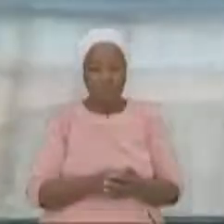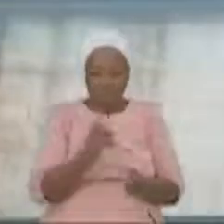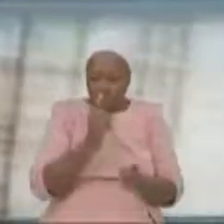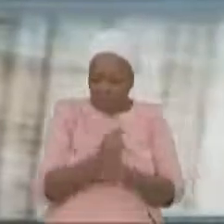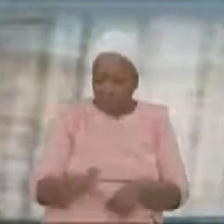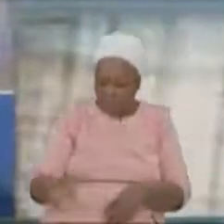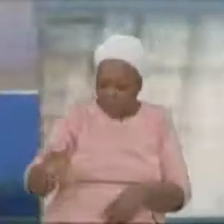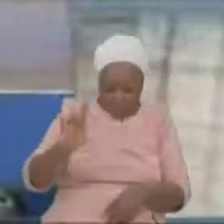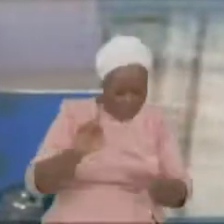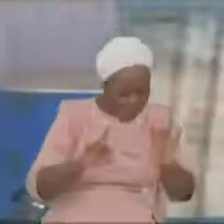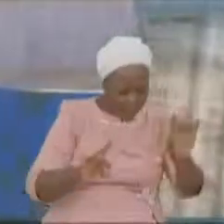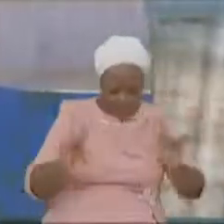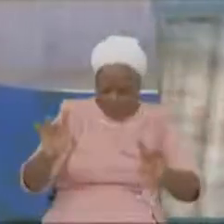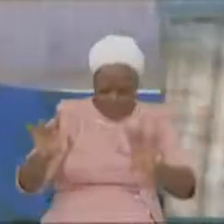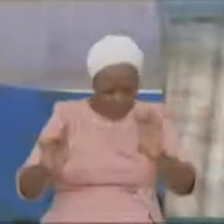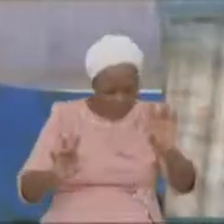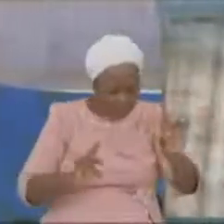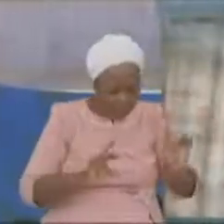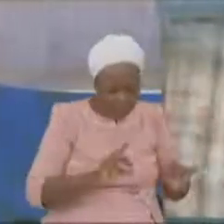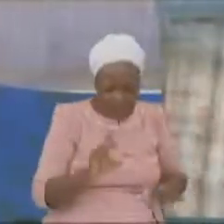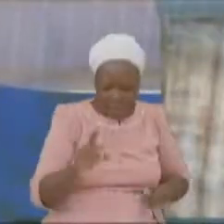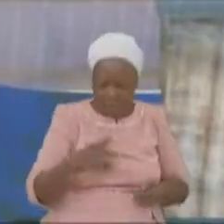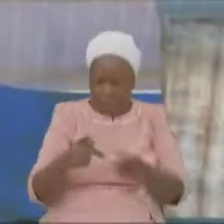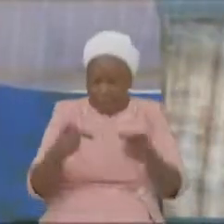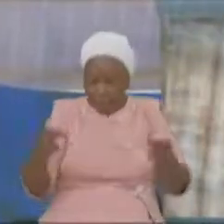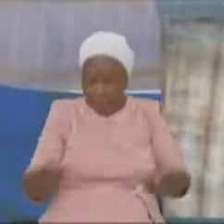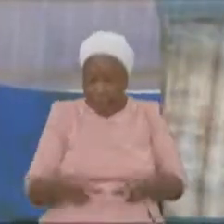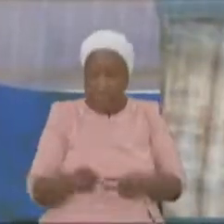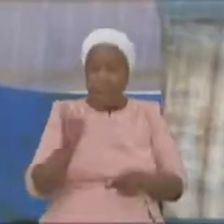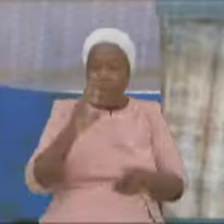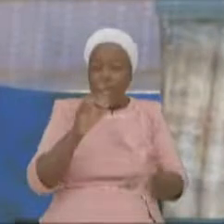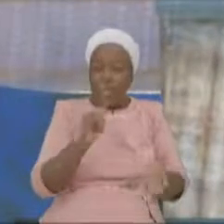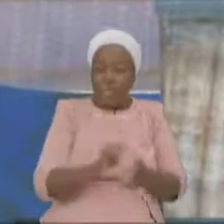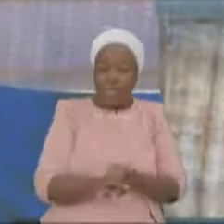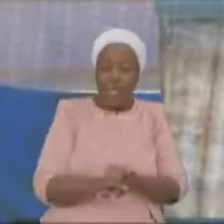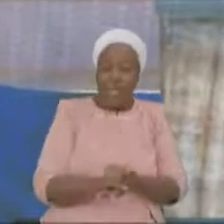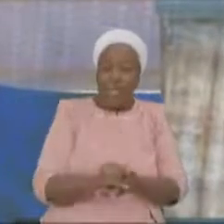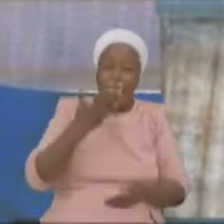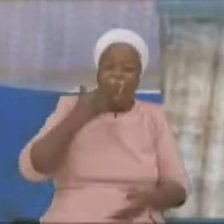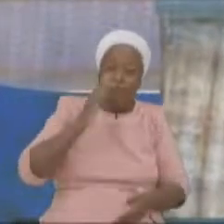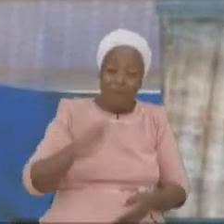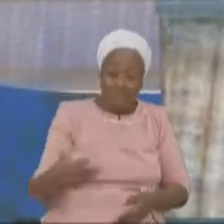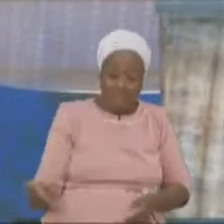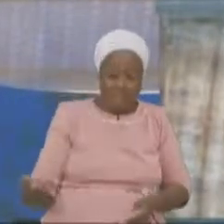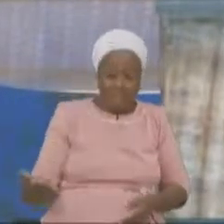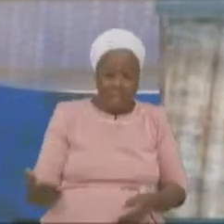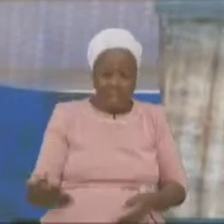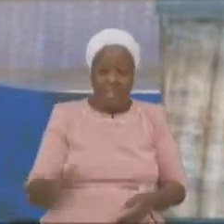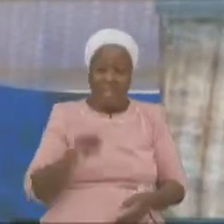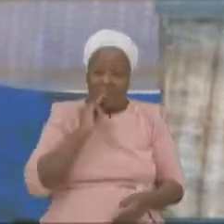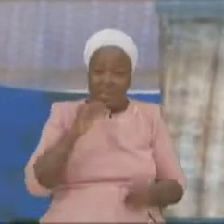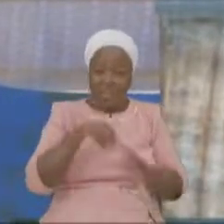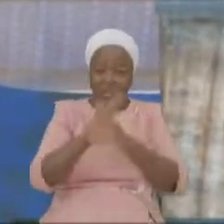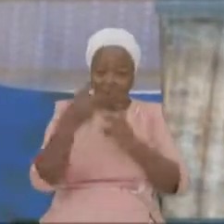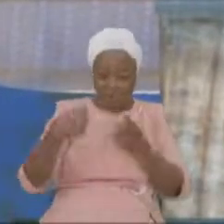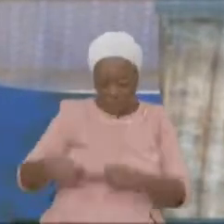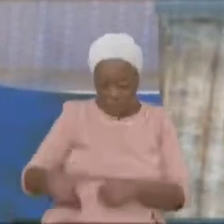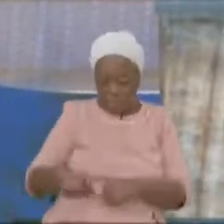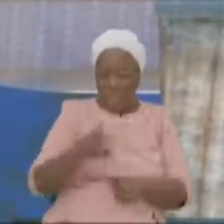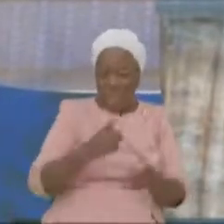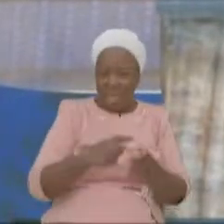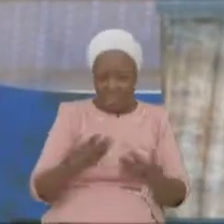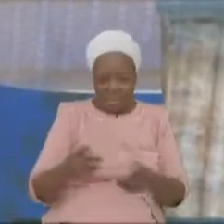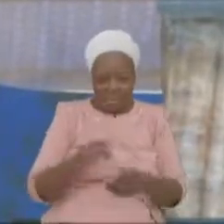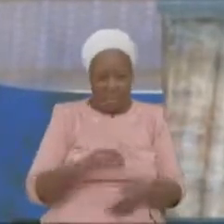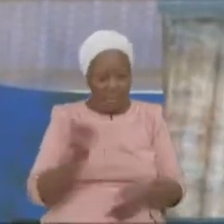identify the place that monster takes root, where it comes.